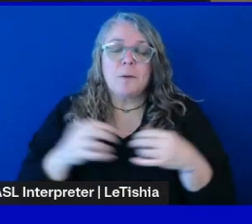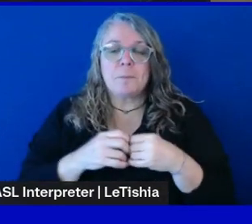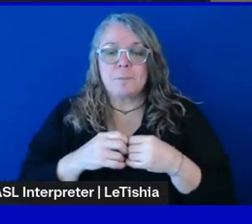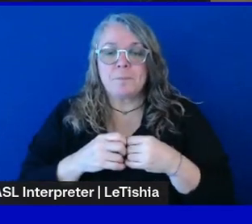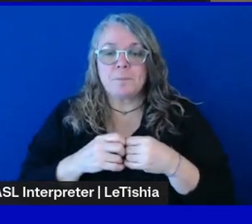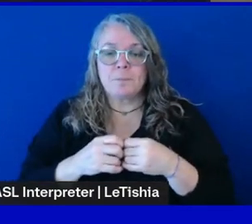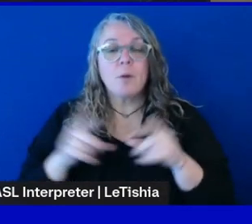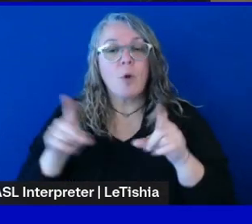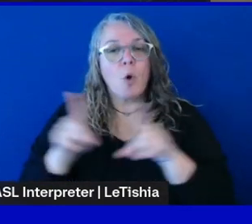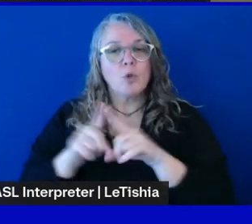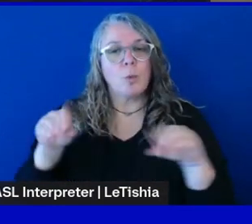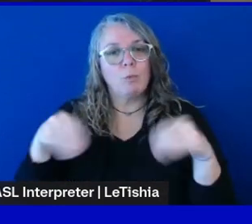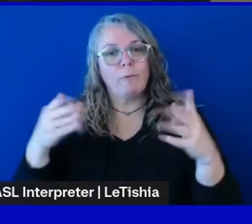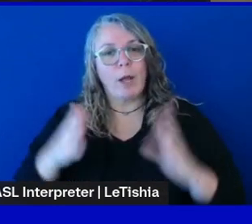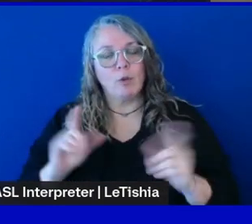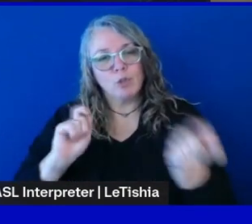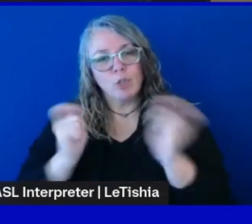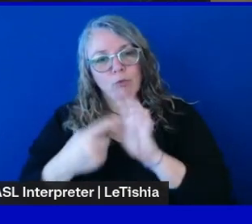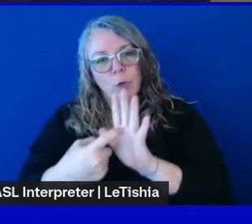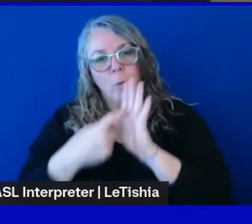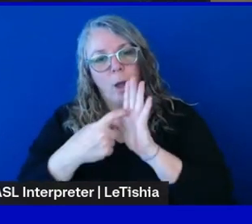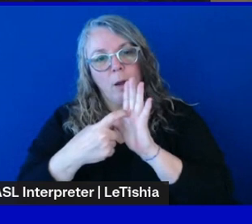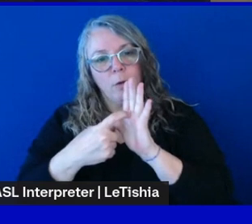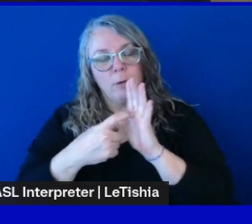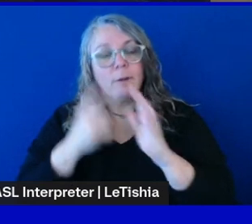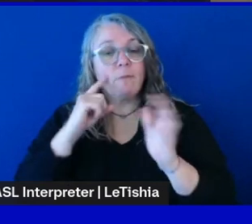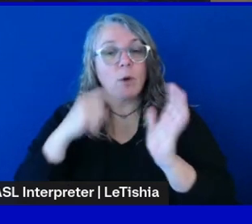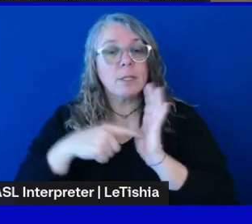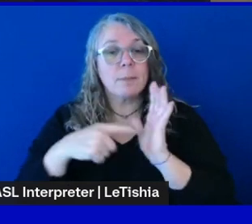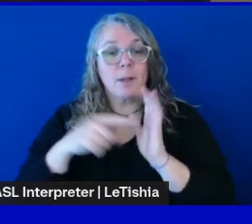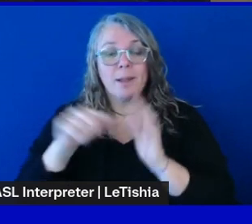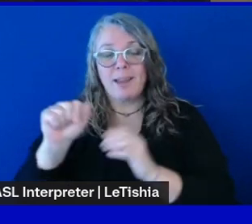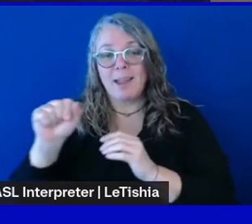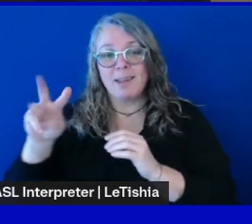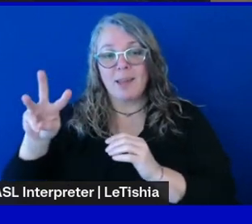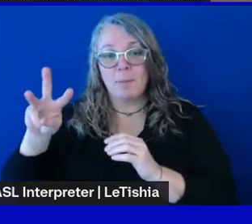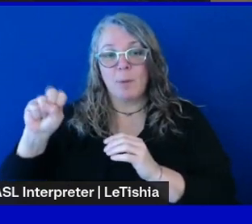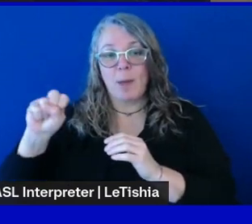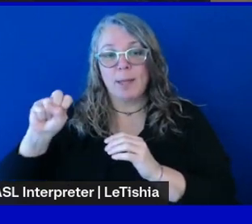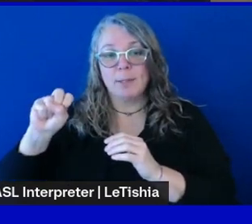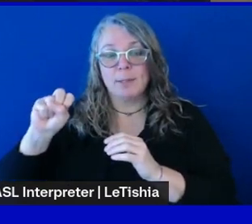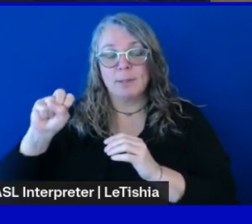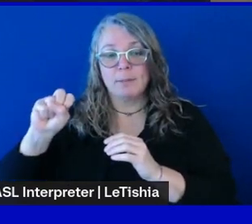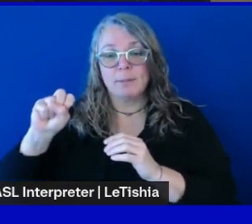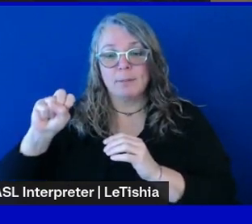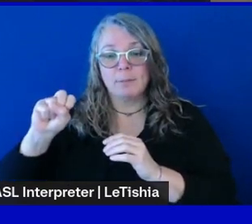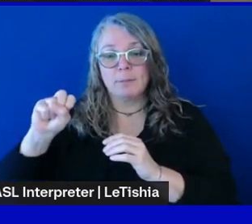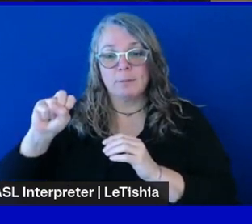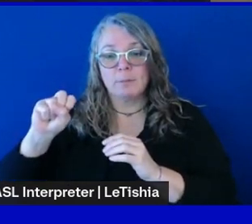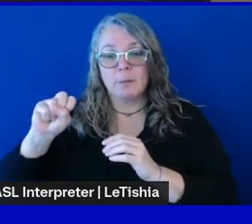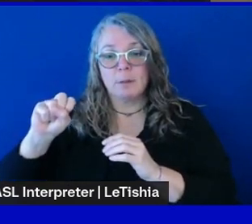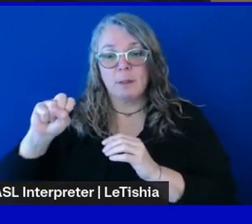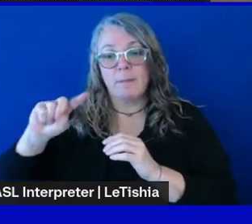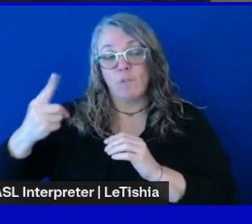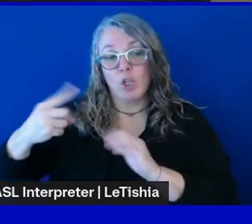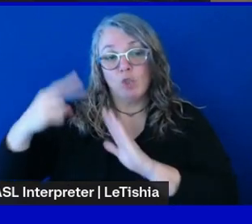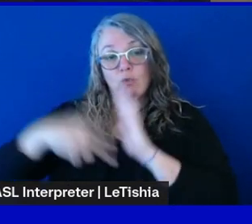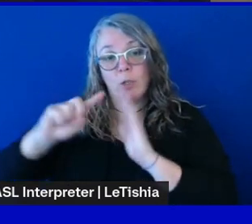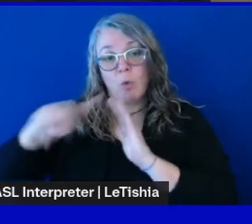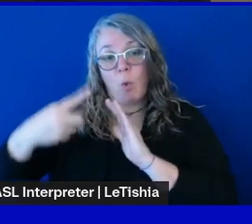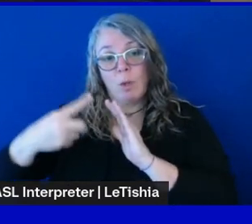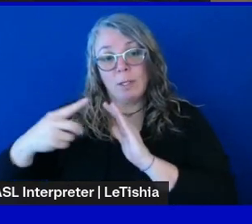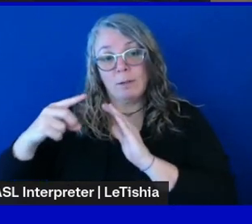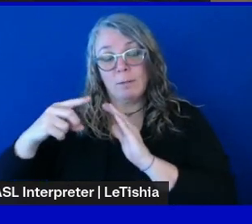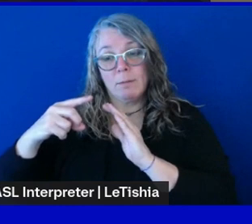also provider changes required as well, which, for example, for AWS, the first read-only attributes were actually implemented